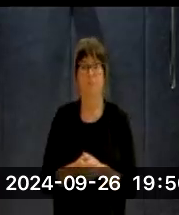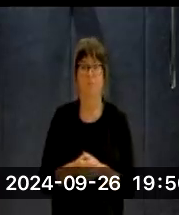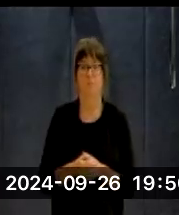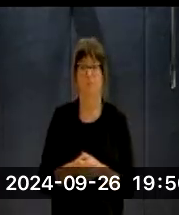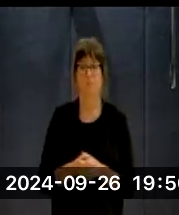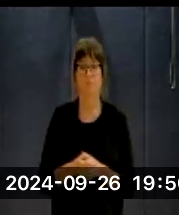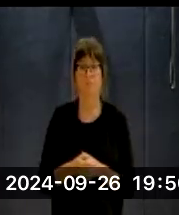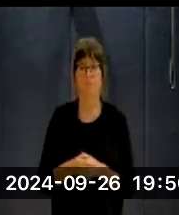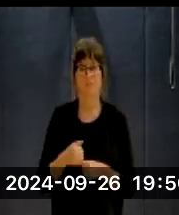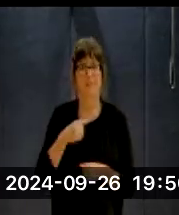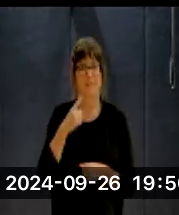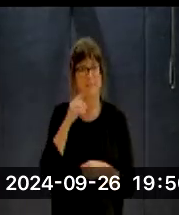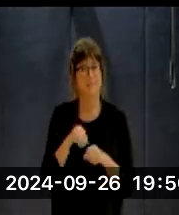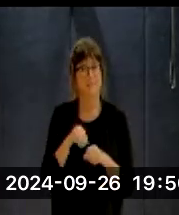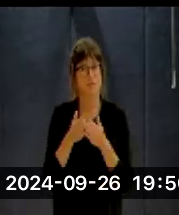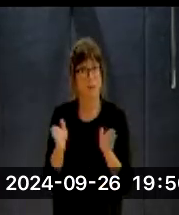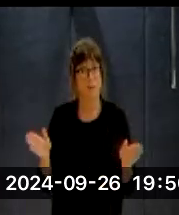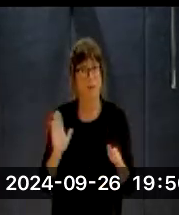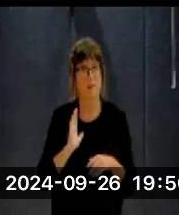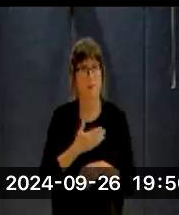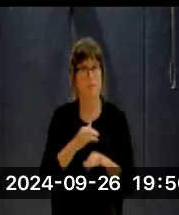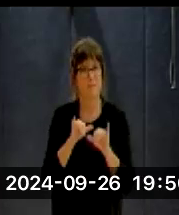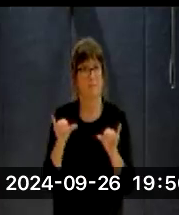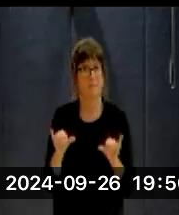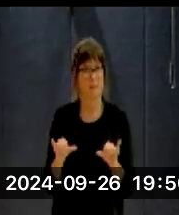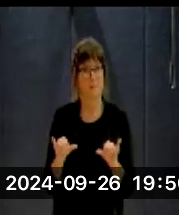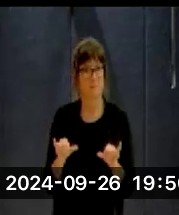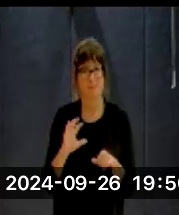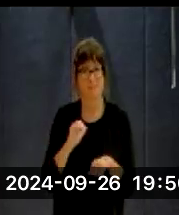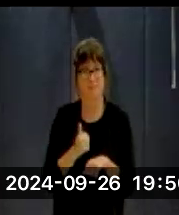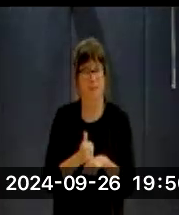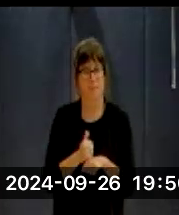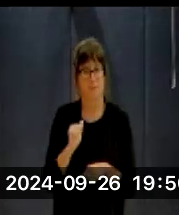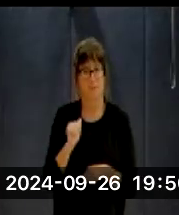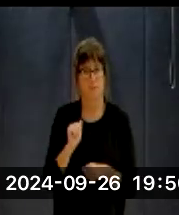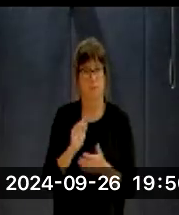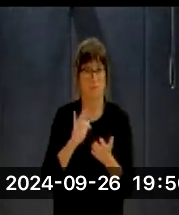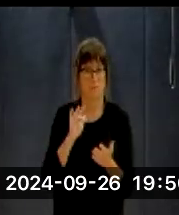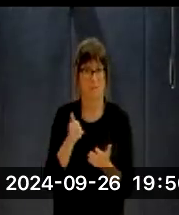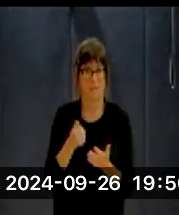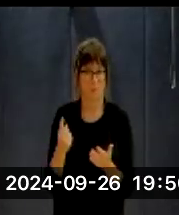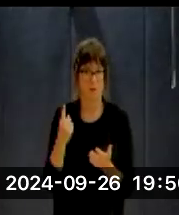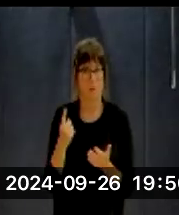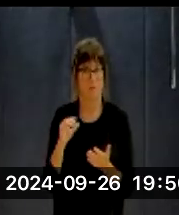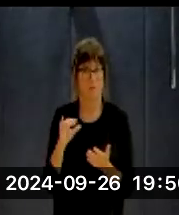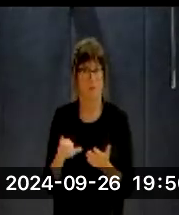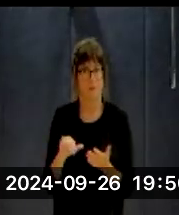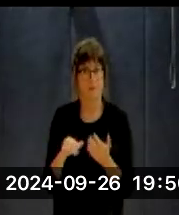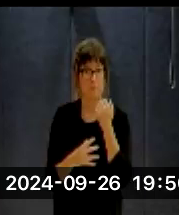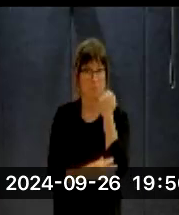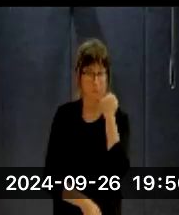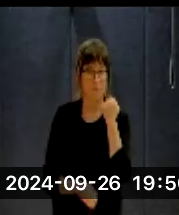in general, our system is set up to abuse anybody who is impoverished,